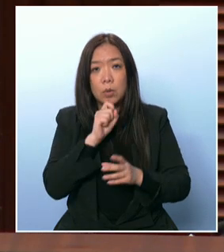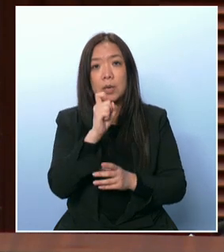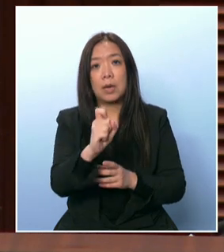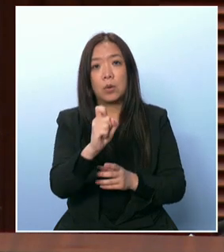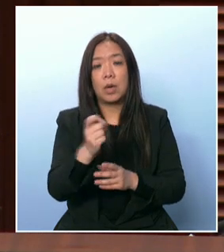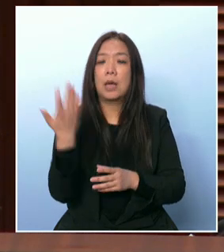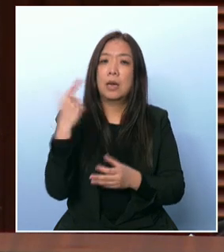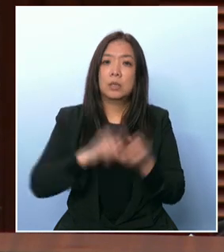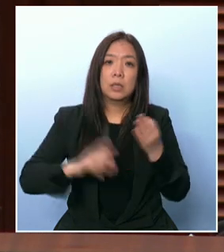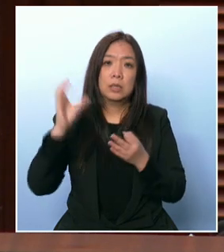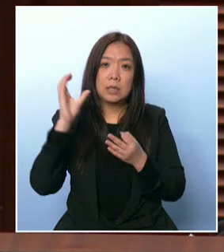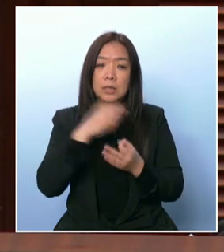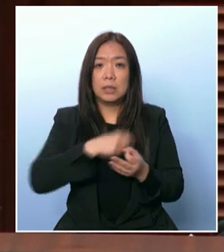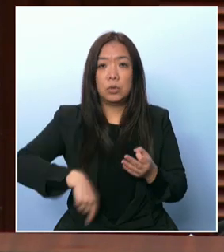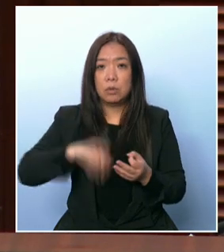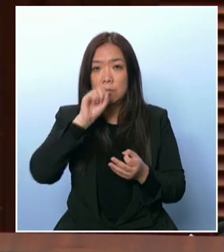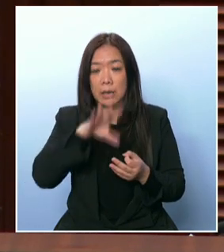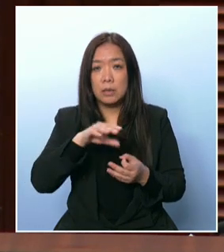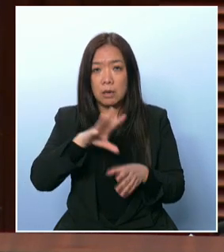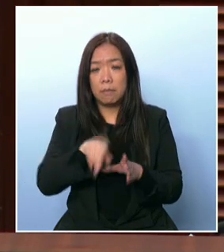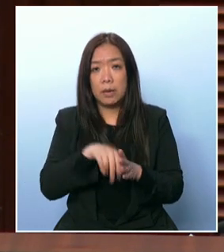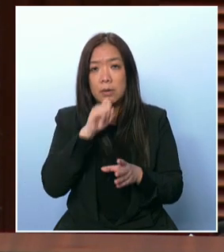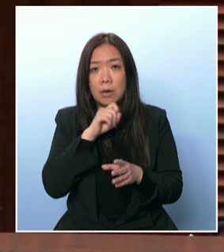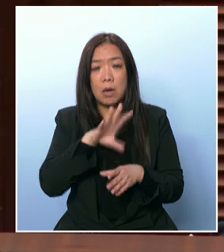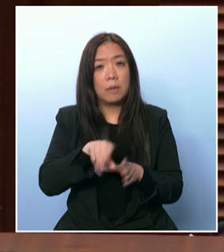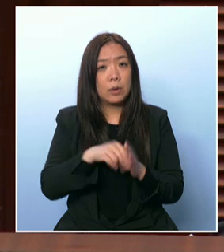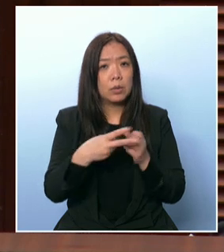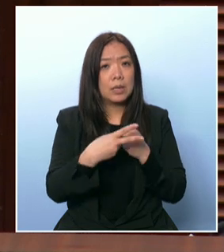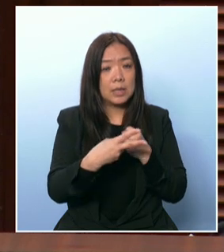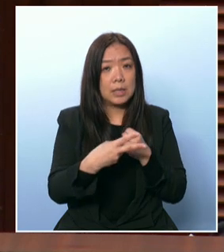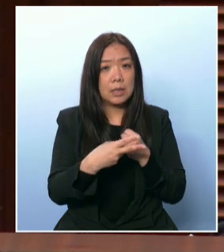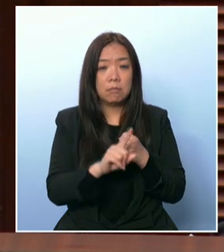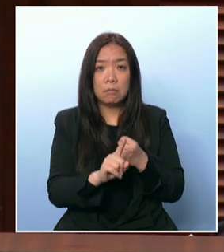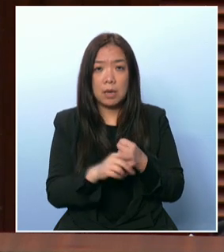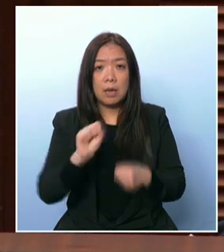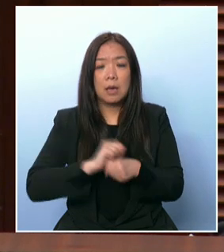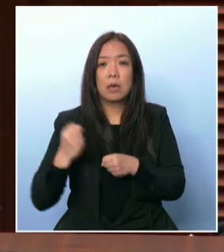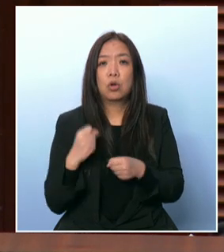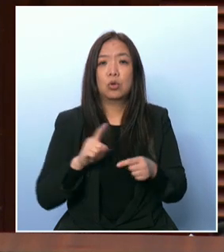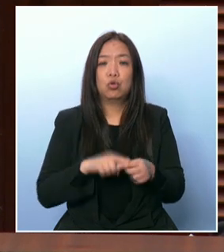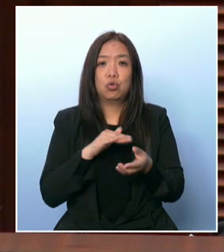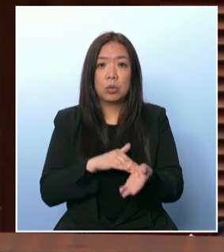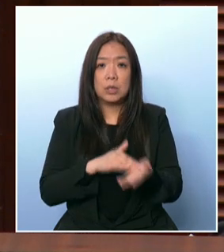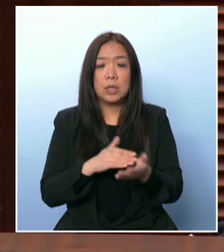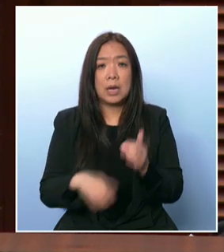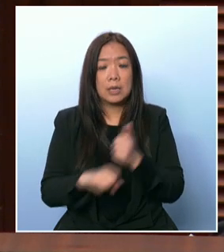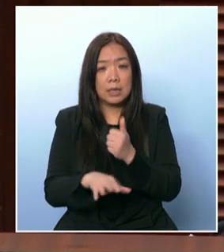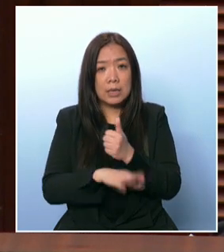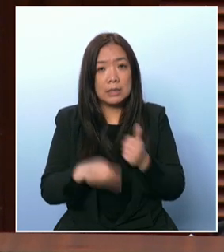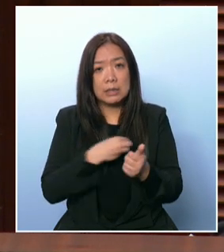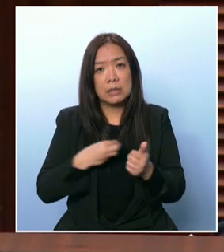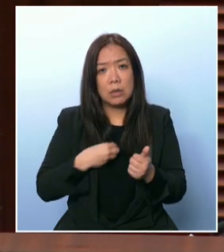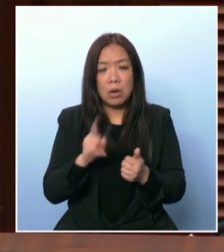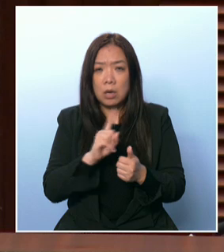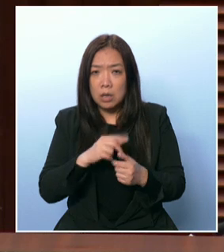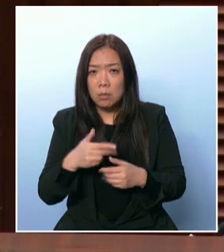development blueprints for Chinese medicine to be promulgated in the end of this year covered several of the points mentioned by Professor